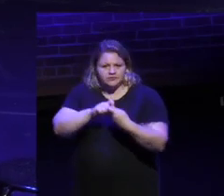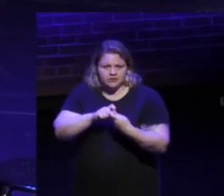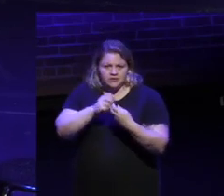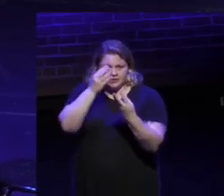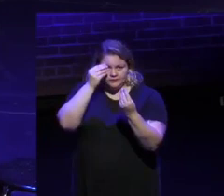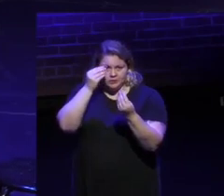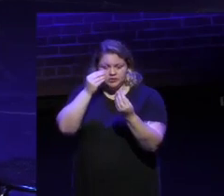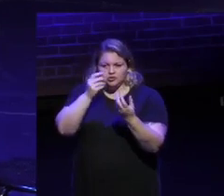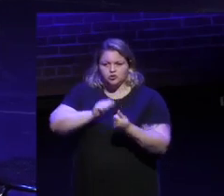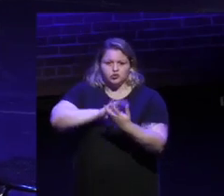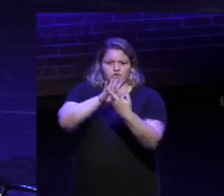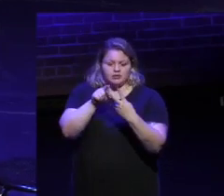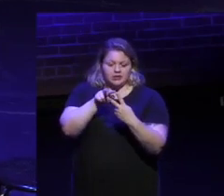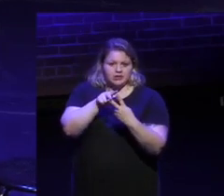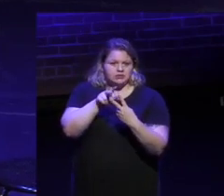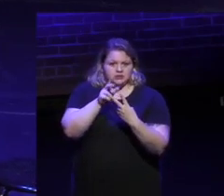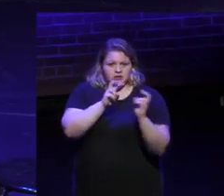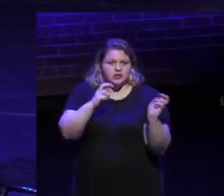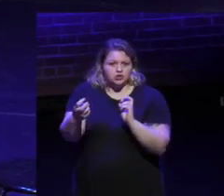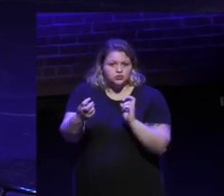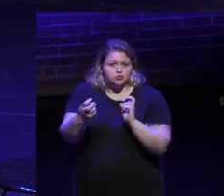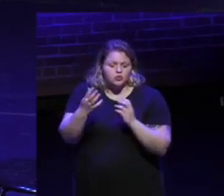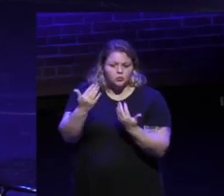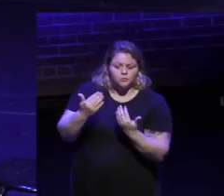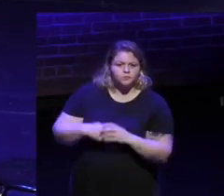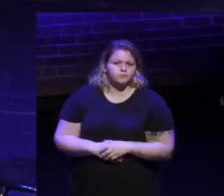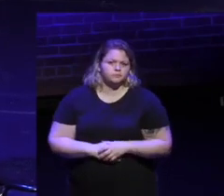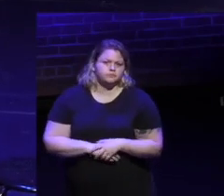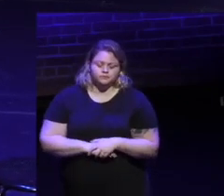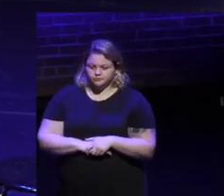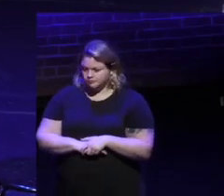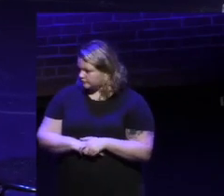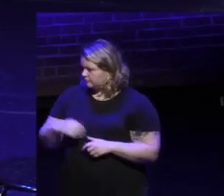I just brought up, but I'm curious what your thoughts are about that.